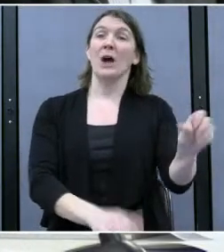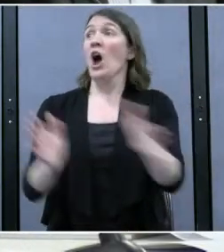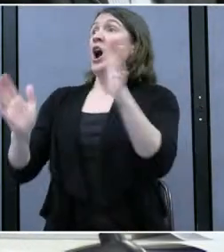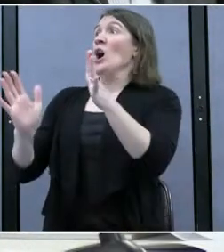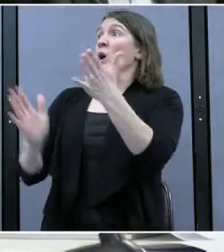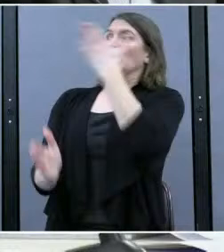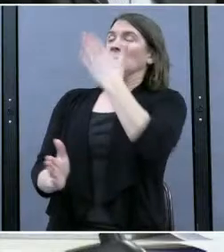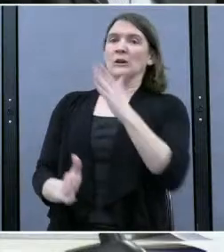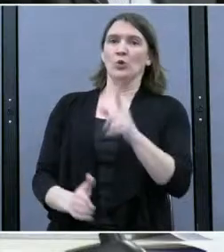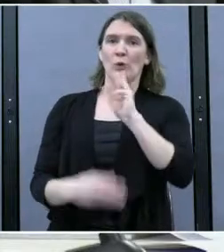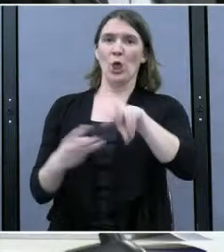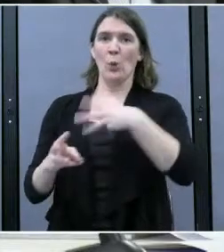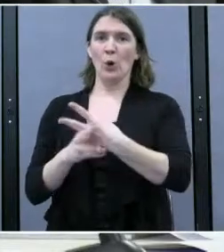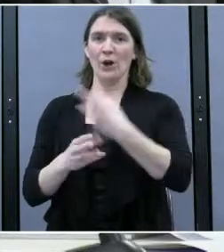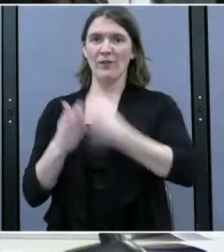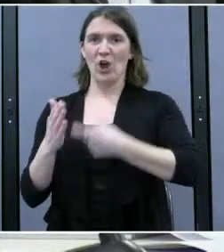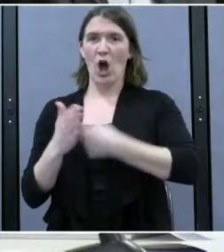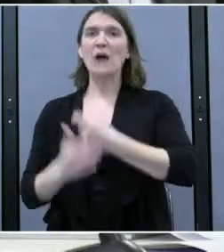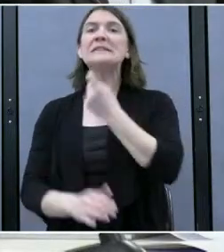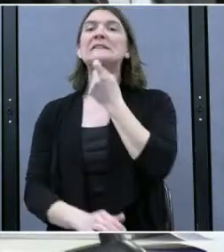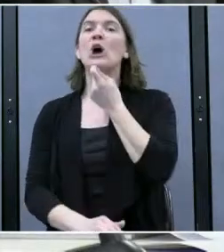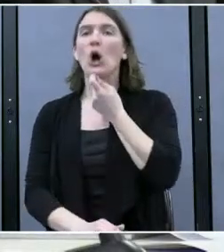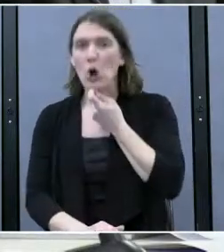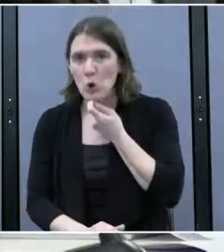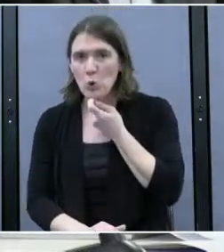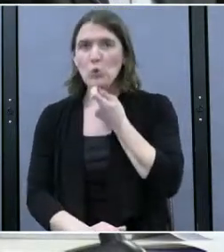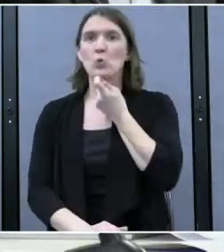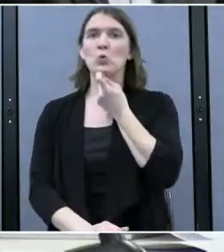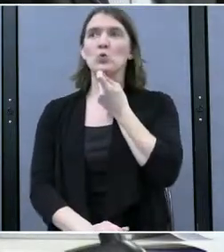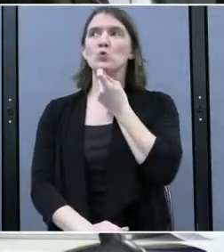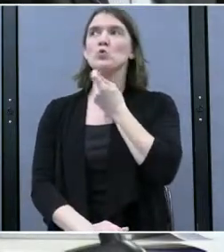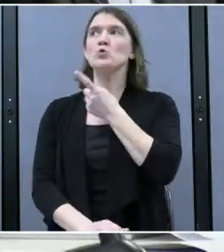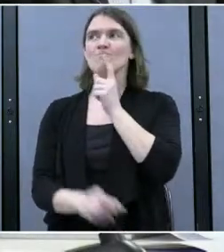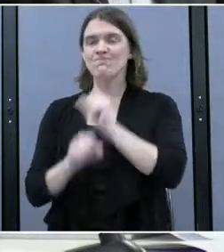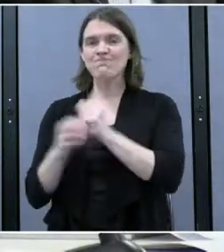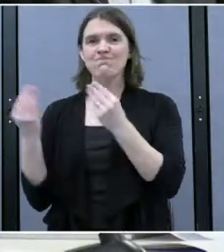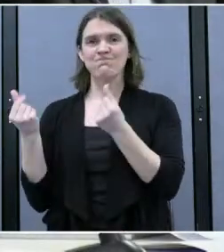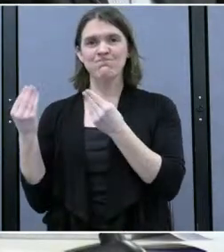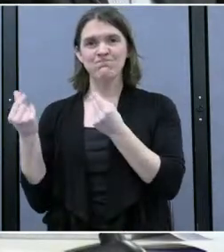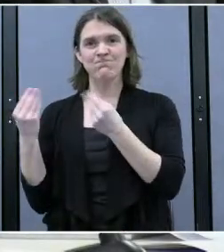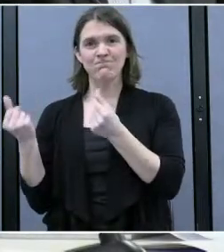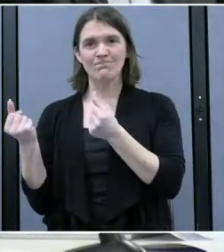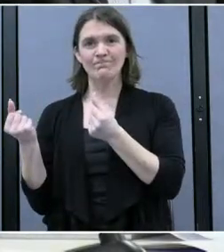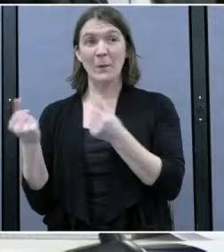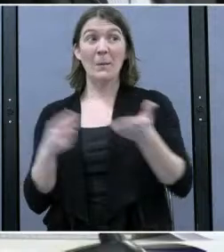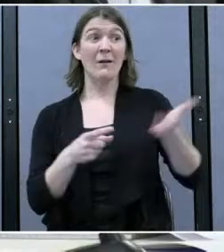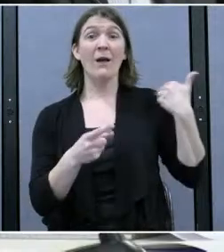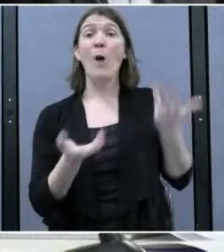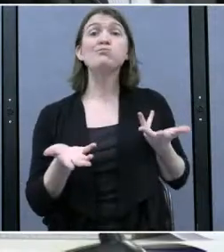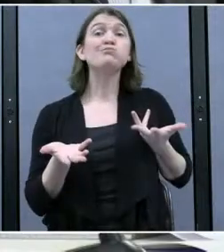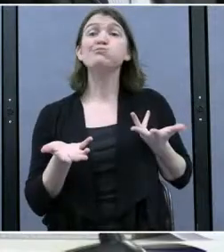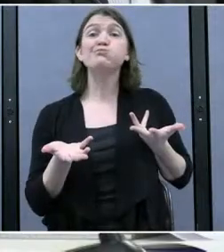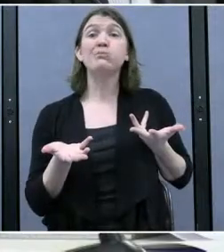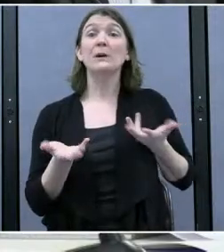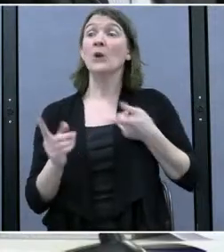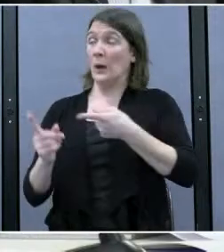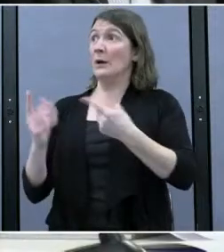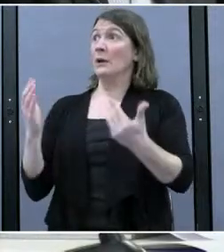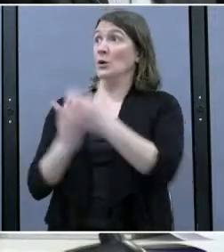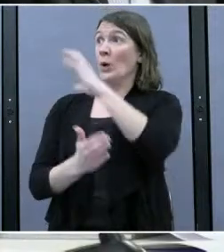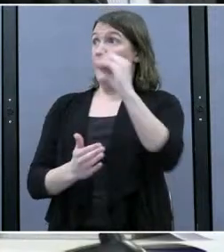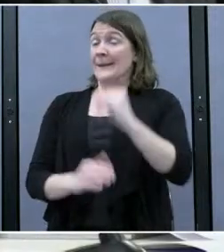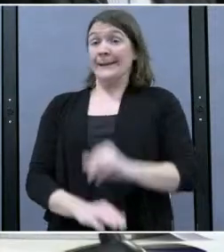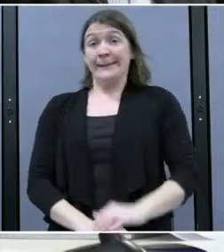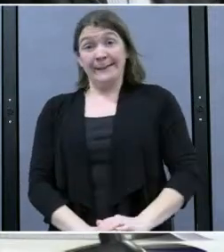world of what it actually might cost in today's market. Okay. And so the contract negotiations,